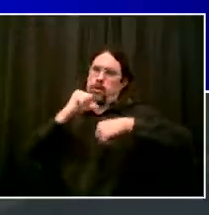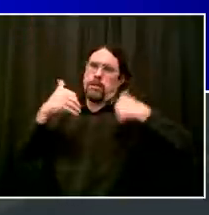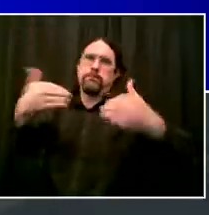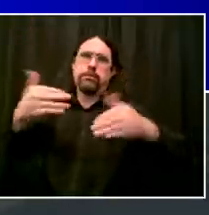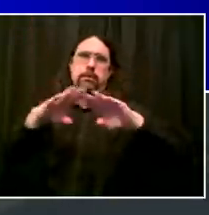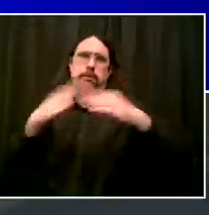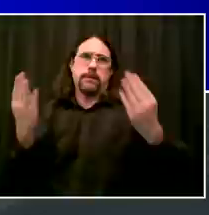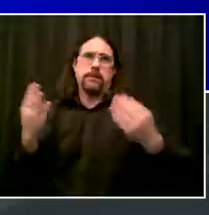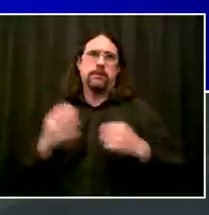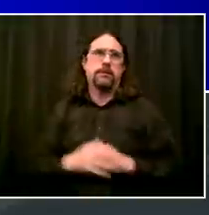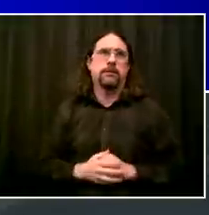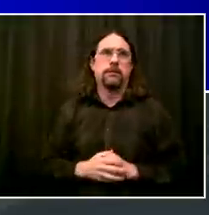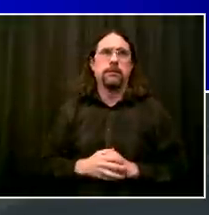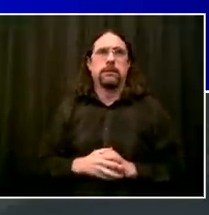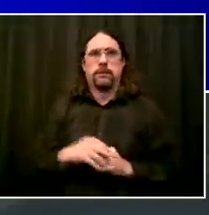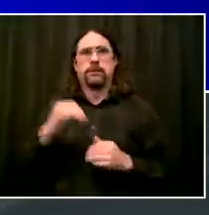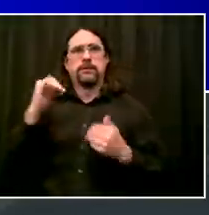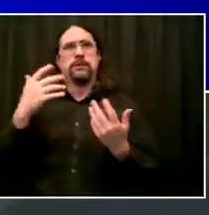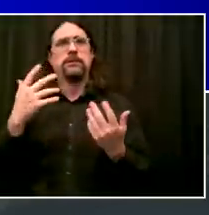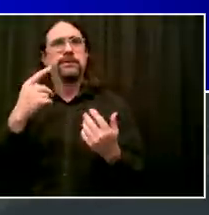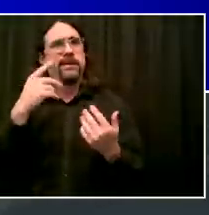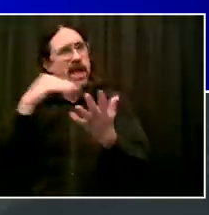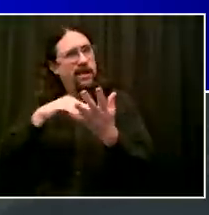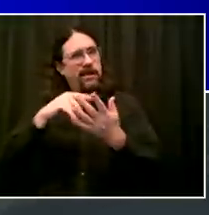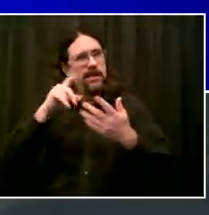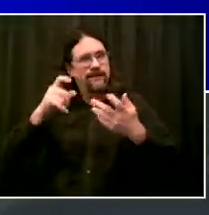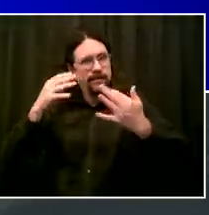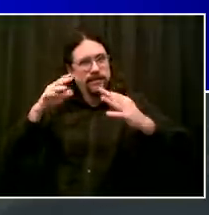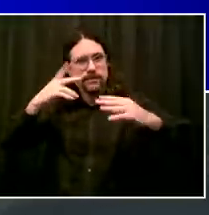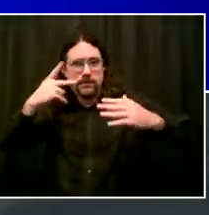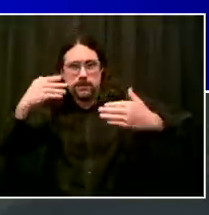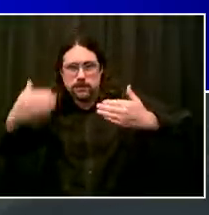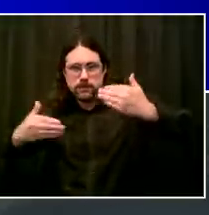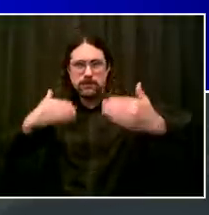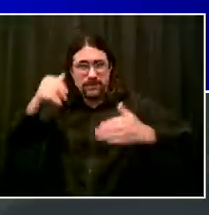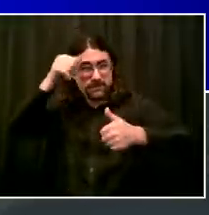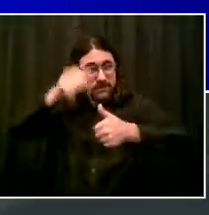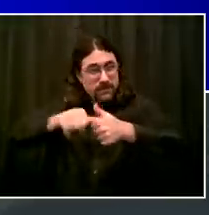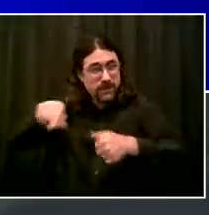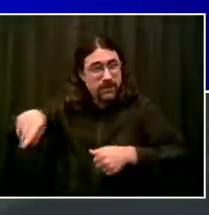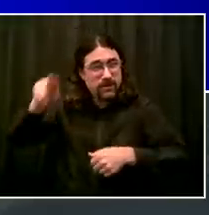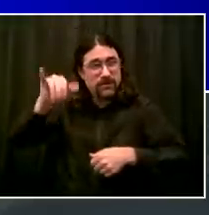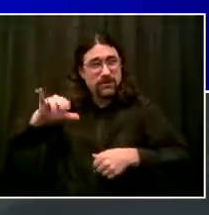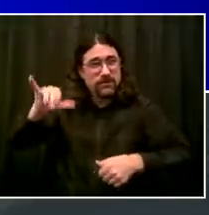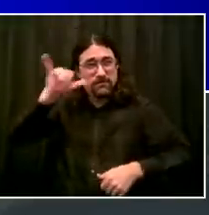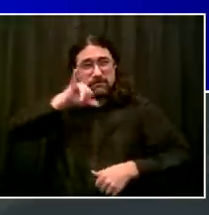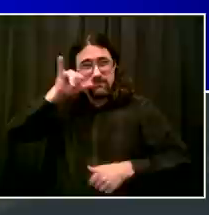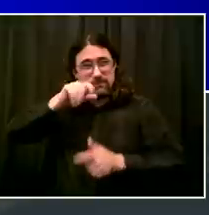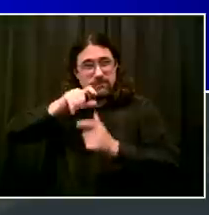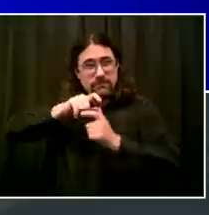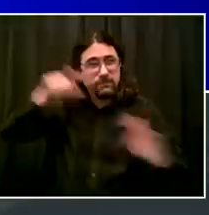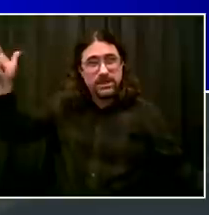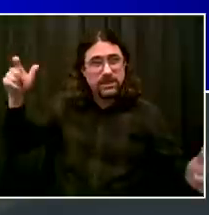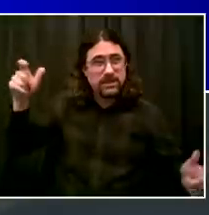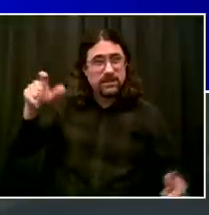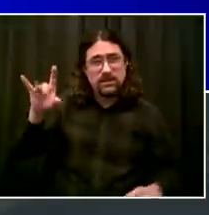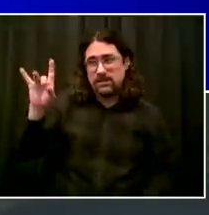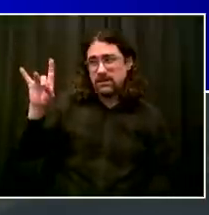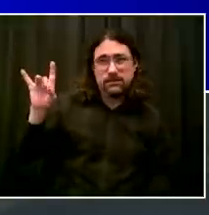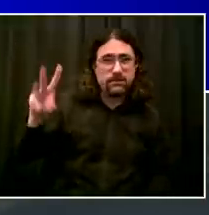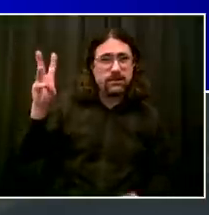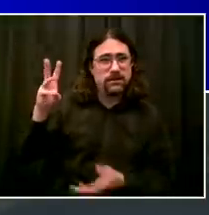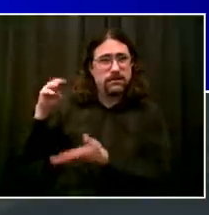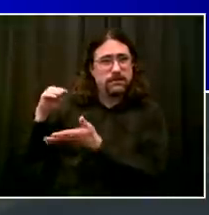ask everyone to keep doing what you've been doing. 8.6 million people, one team, one cause, keep devoted to